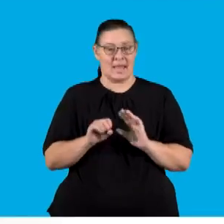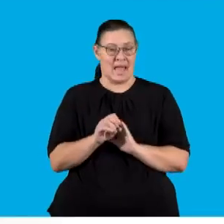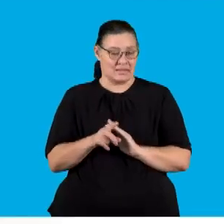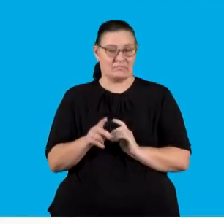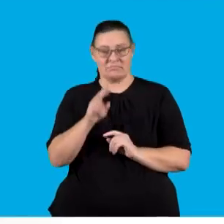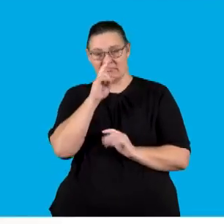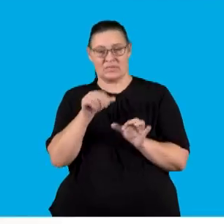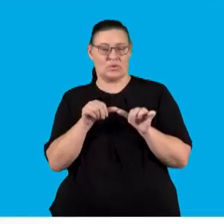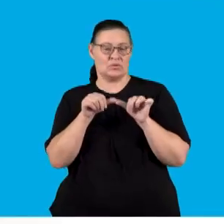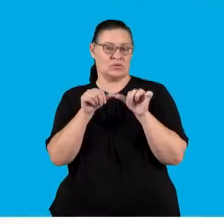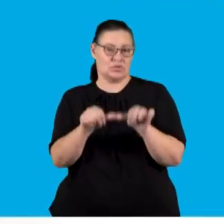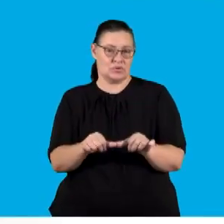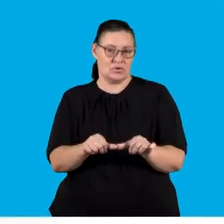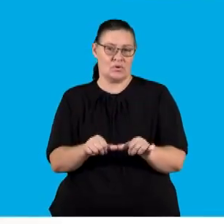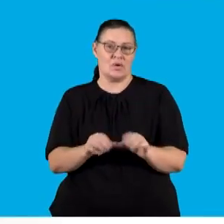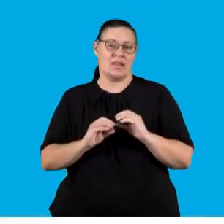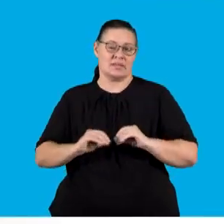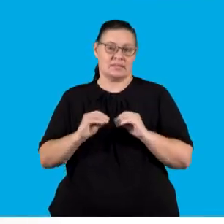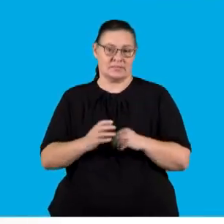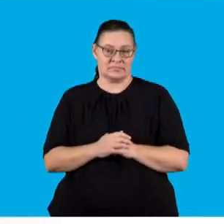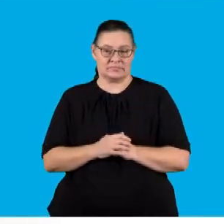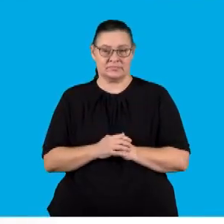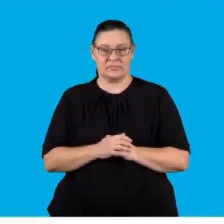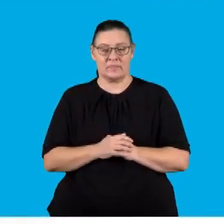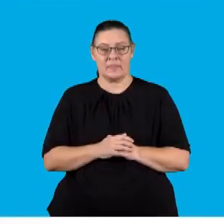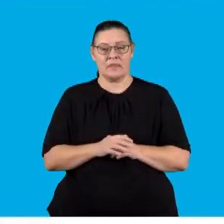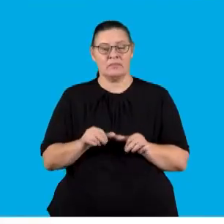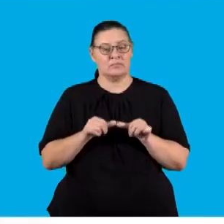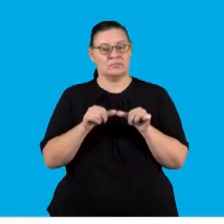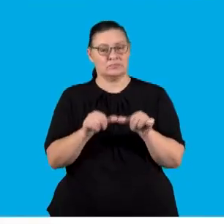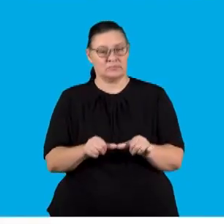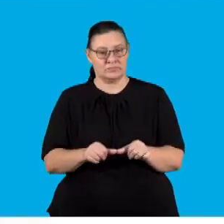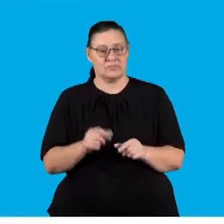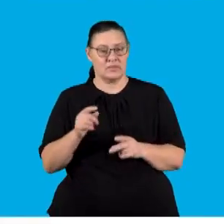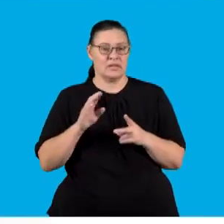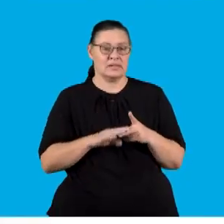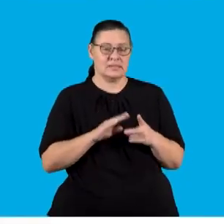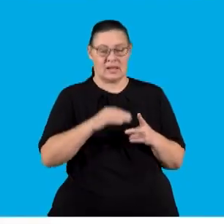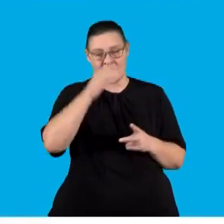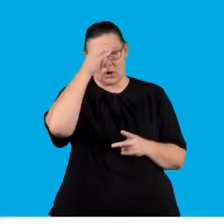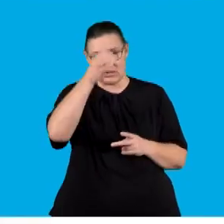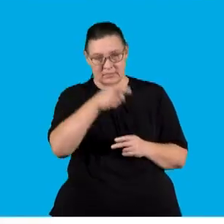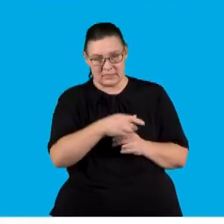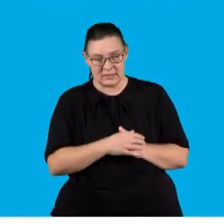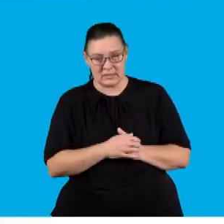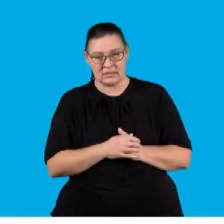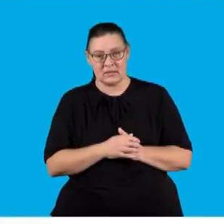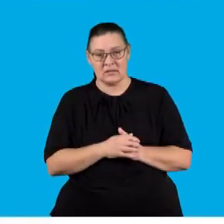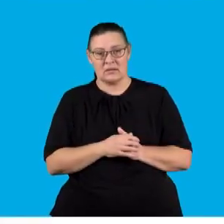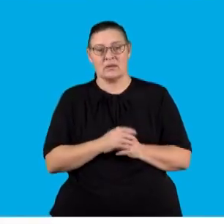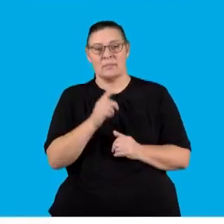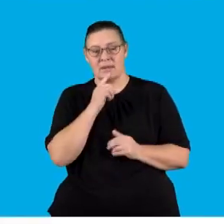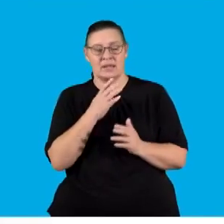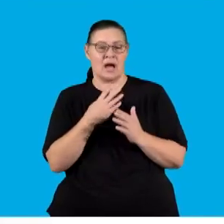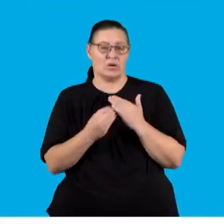Welcome back from the ad break, and let's continue with our lesson. So now we are going to move on to that second concept in our concept map,